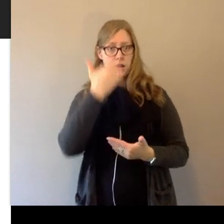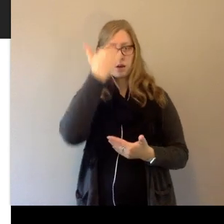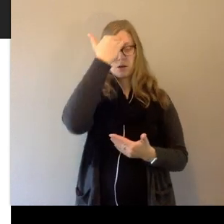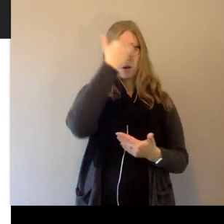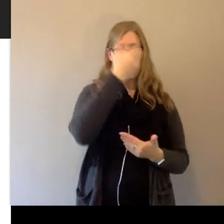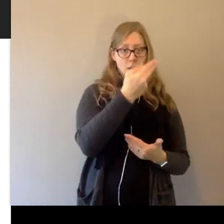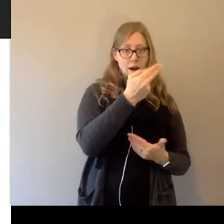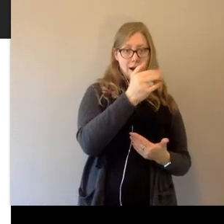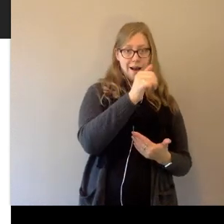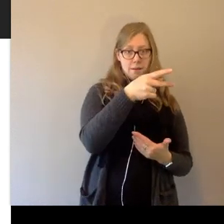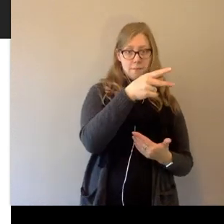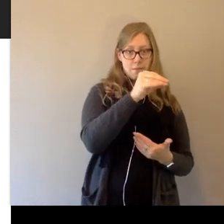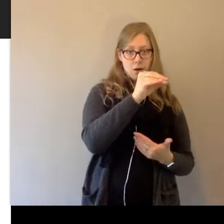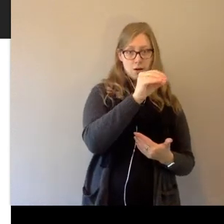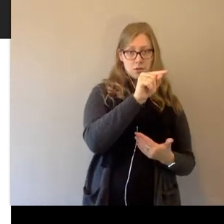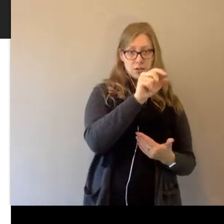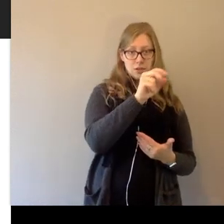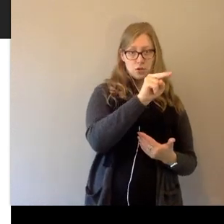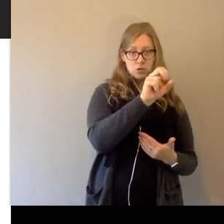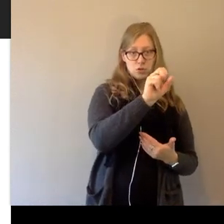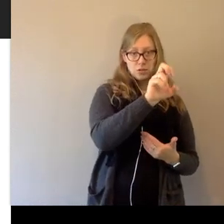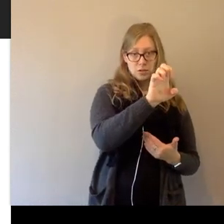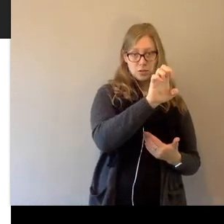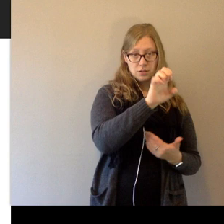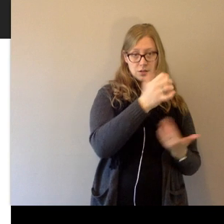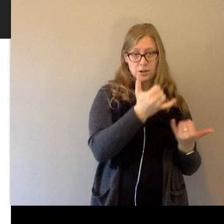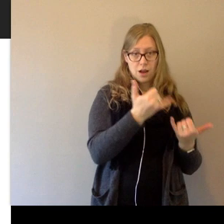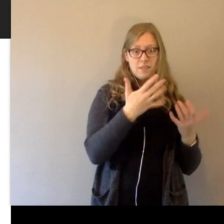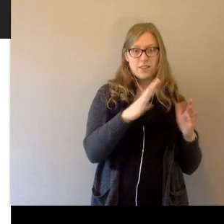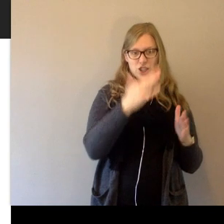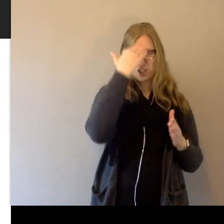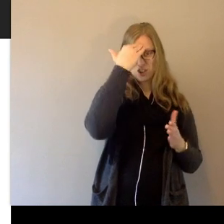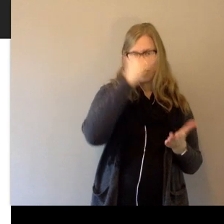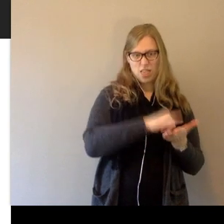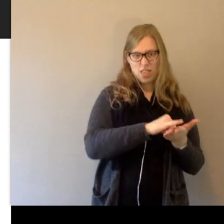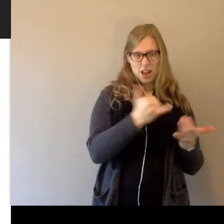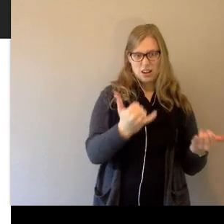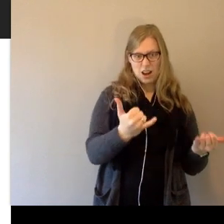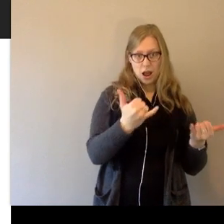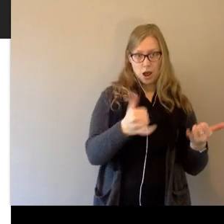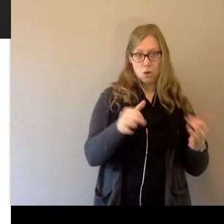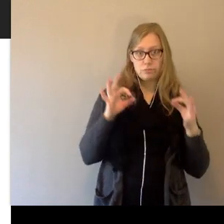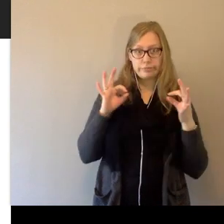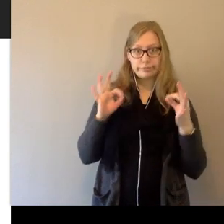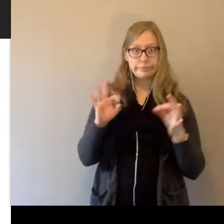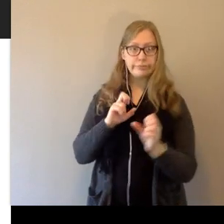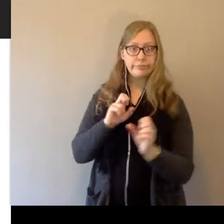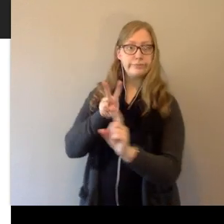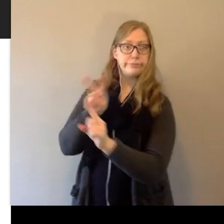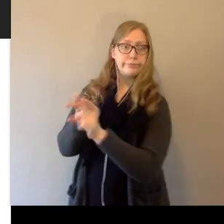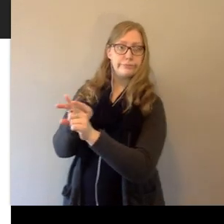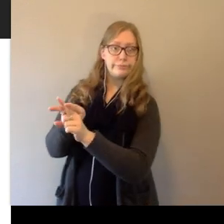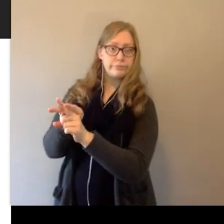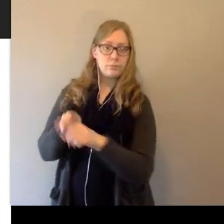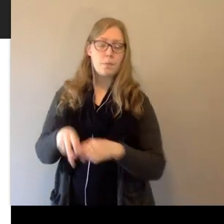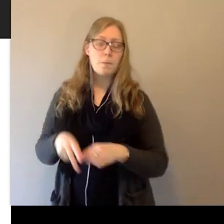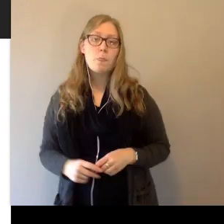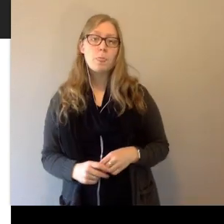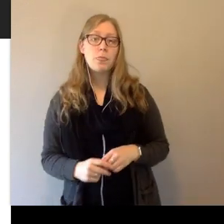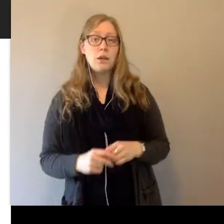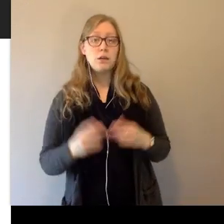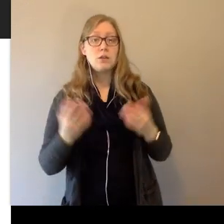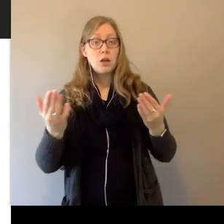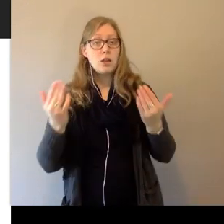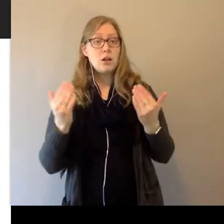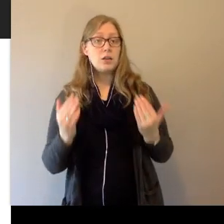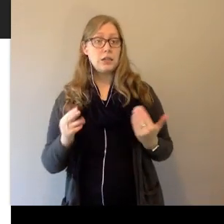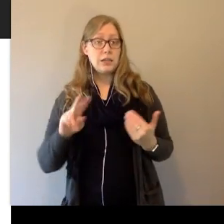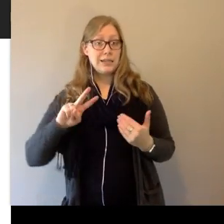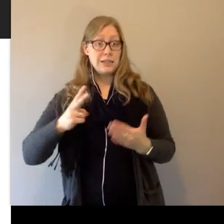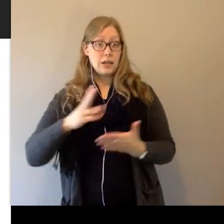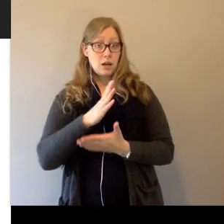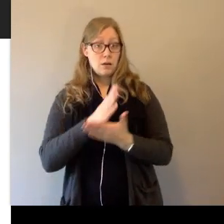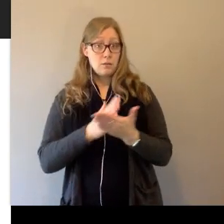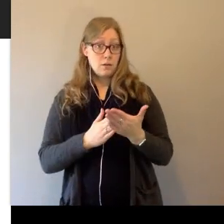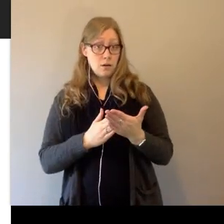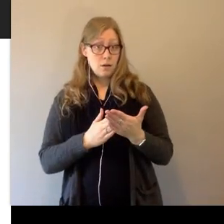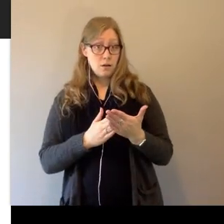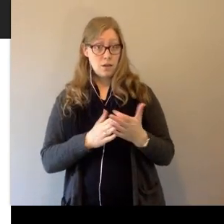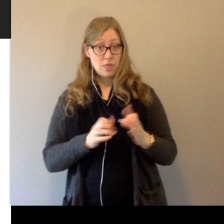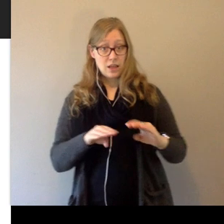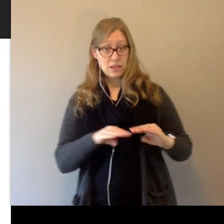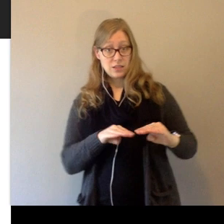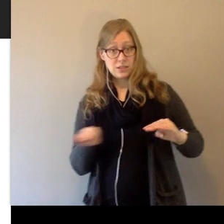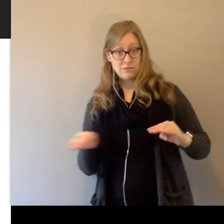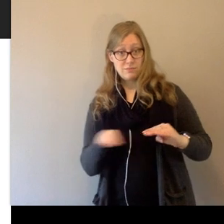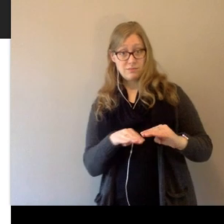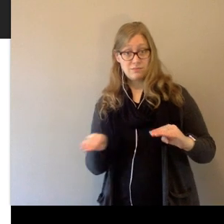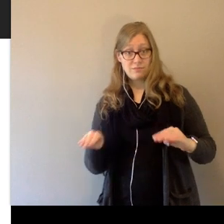now, 18.4. So let's go ahead and do the second part, and that is the adjacent over hypotenuse.